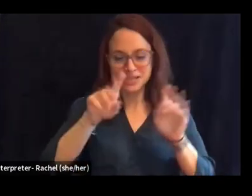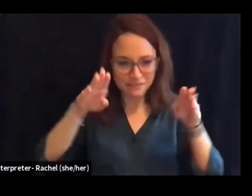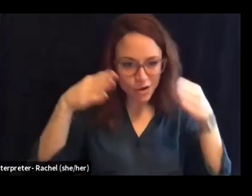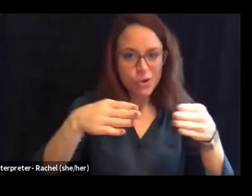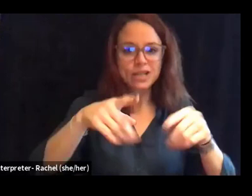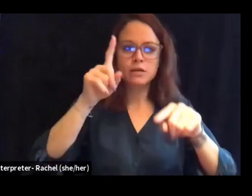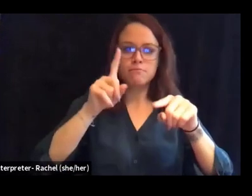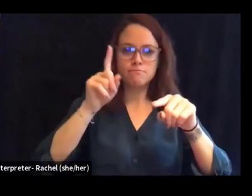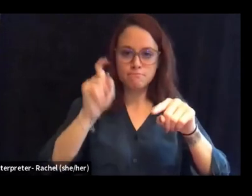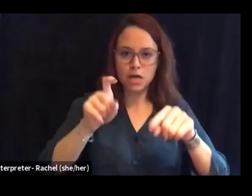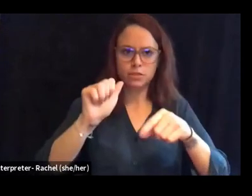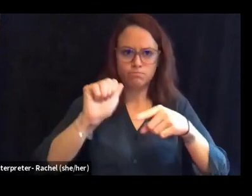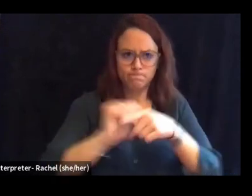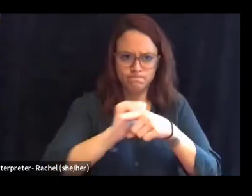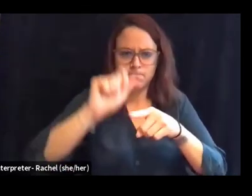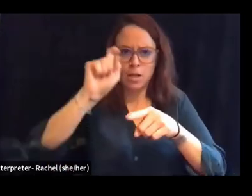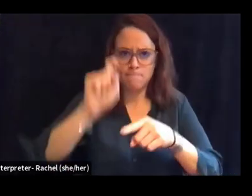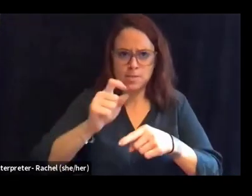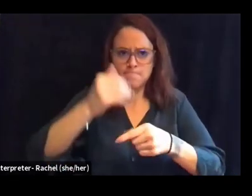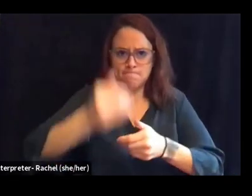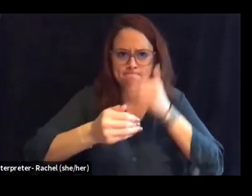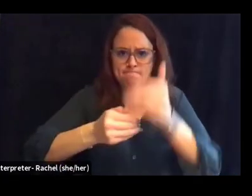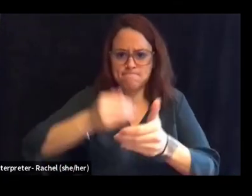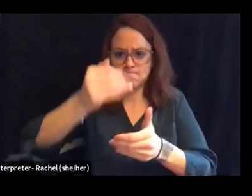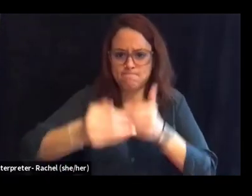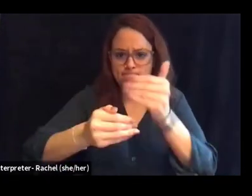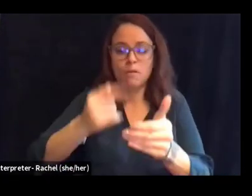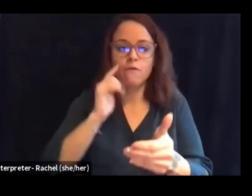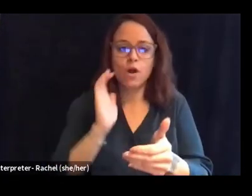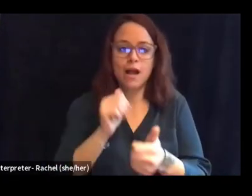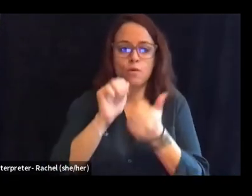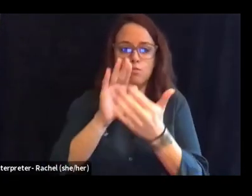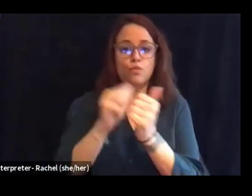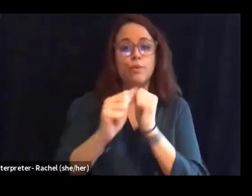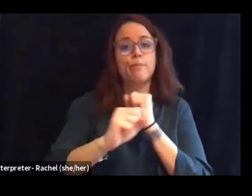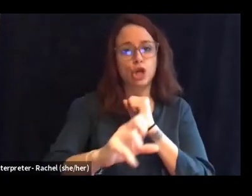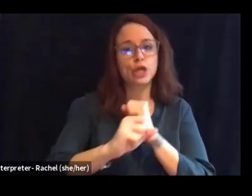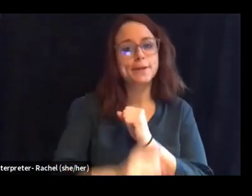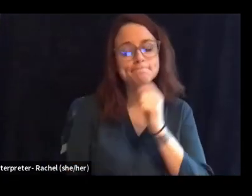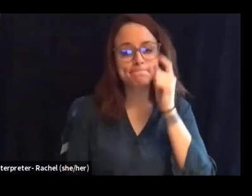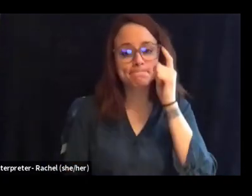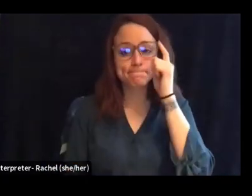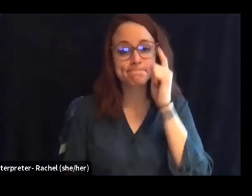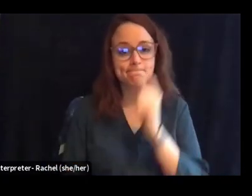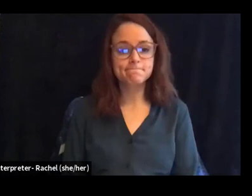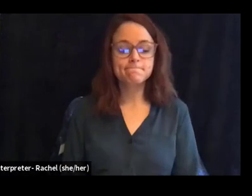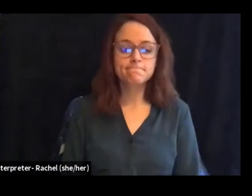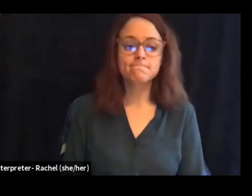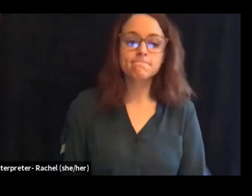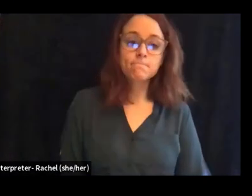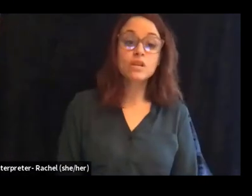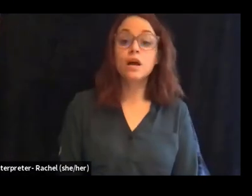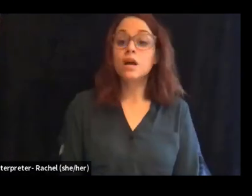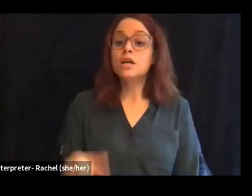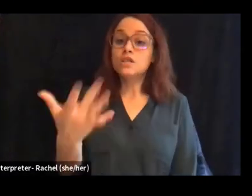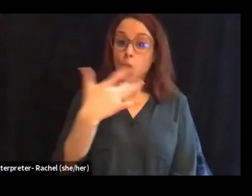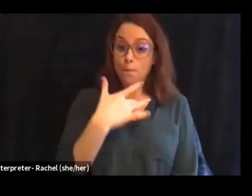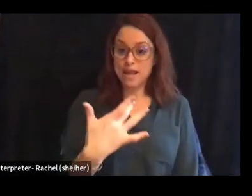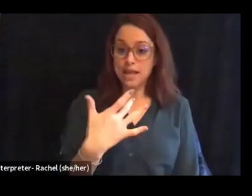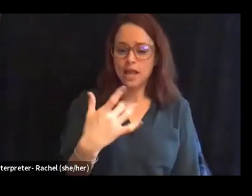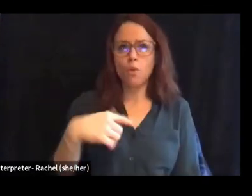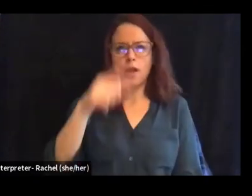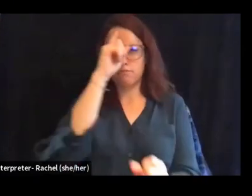disciplined in our approach to marketing. So with that, we typically start off thinking about our